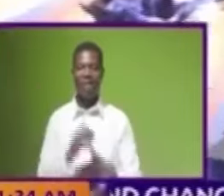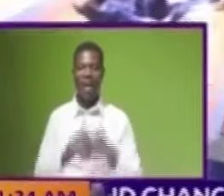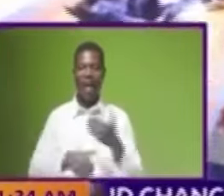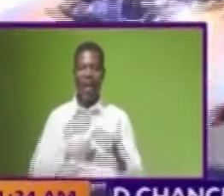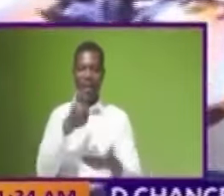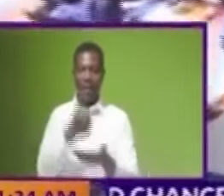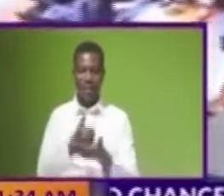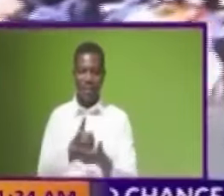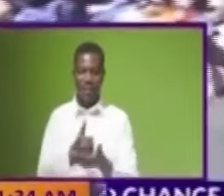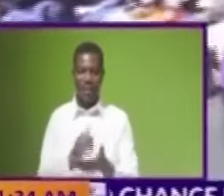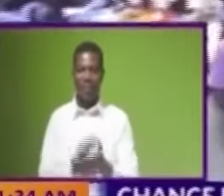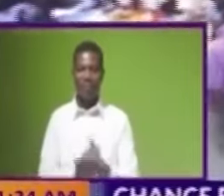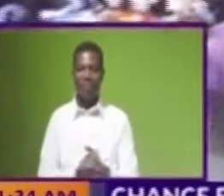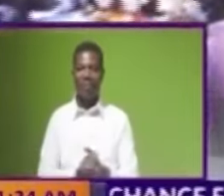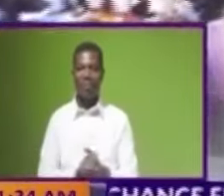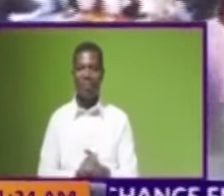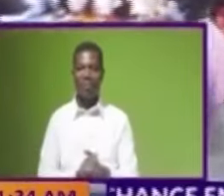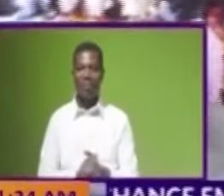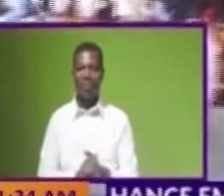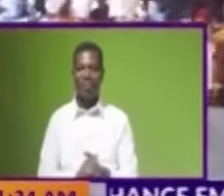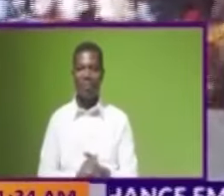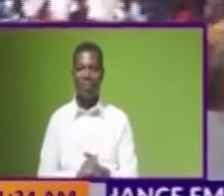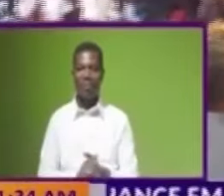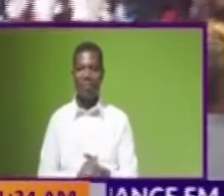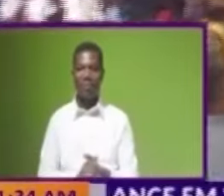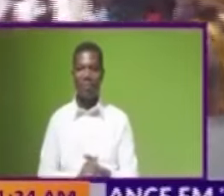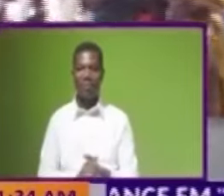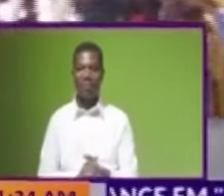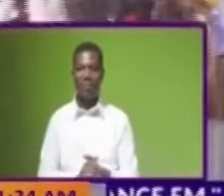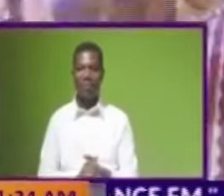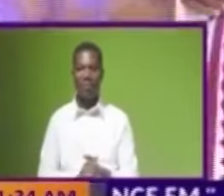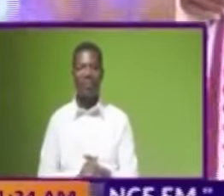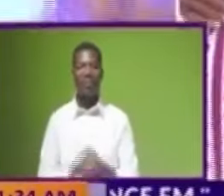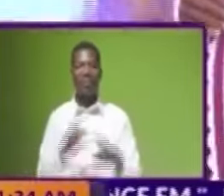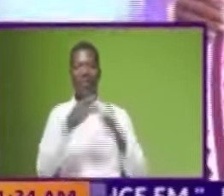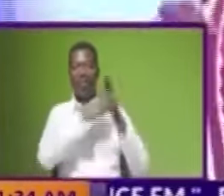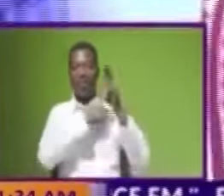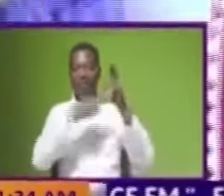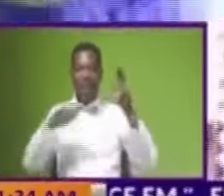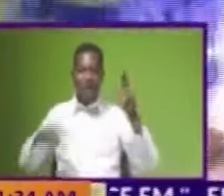panel. Oh, my name for your son to mine. Yeah, yeah,